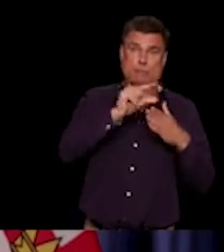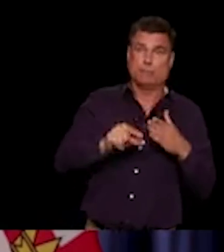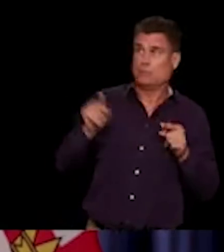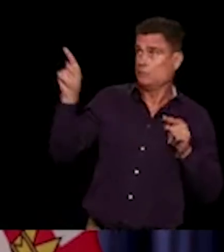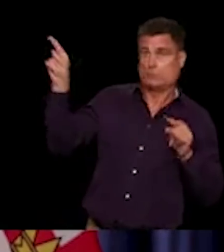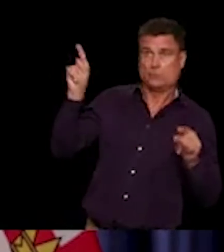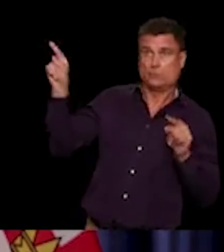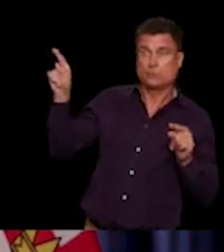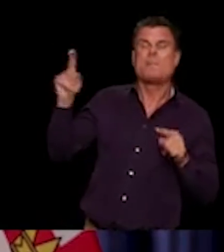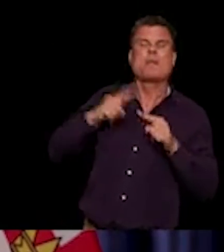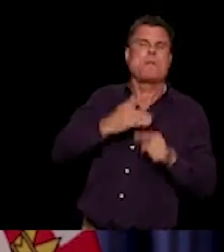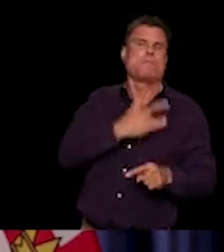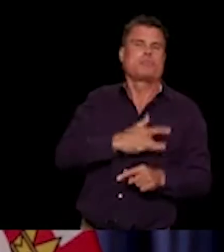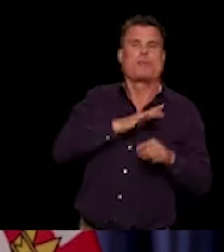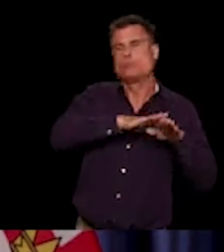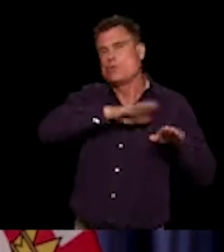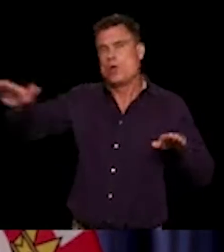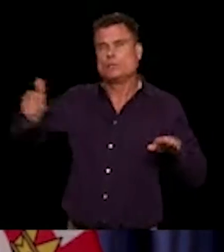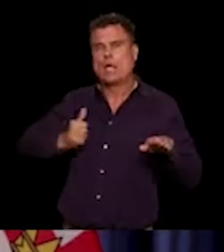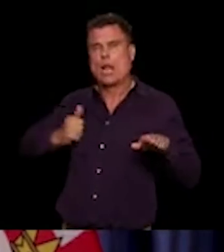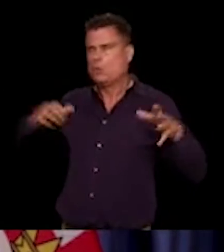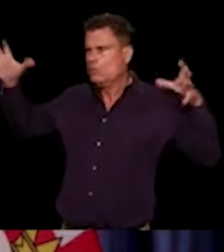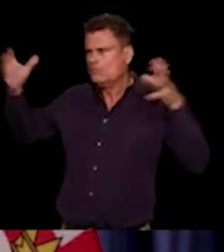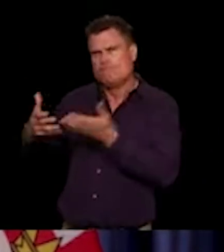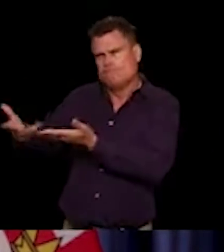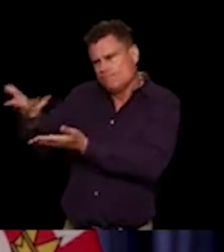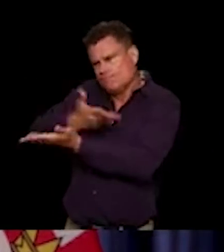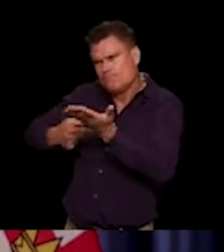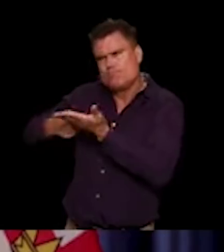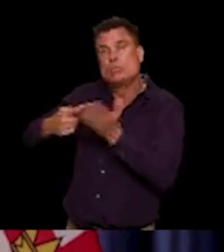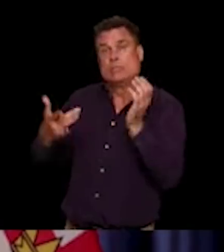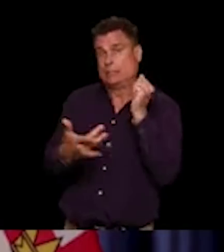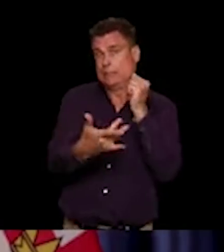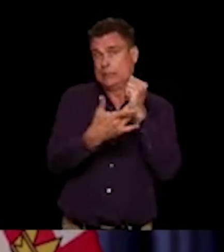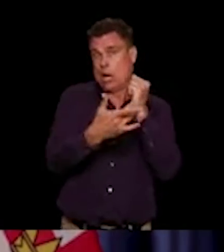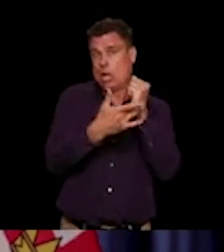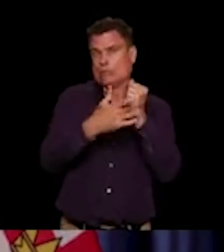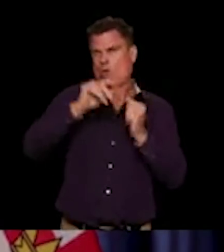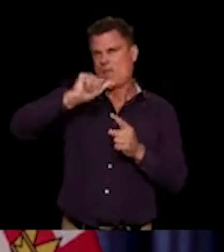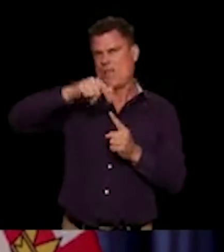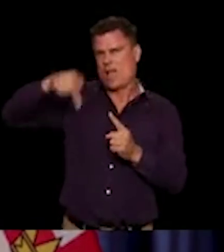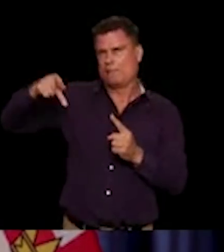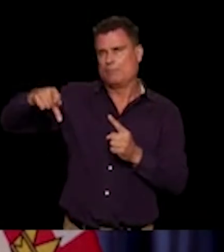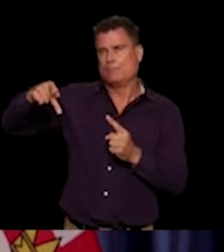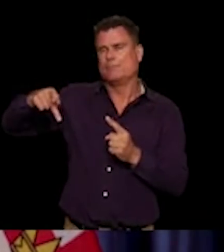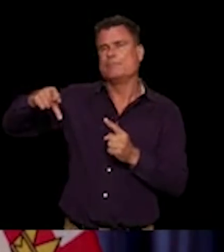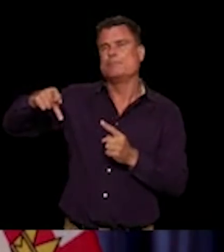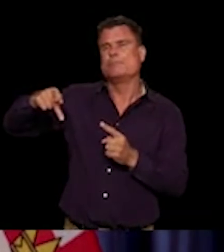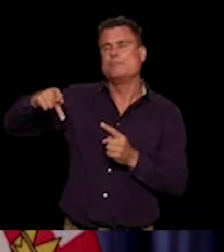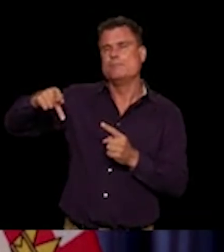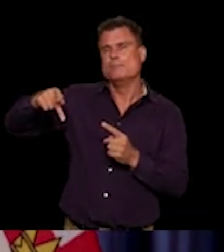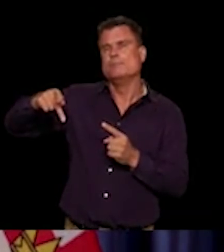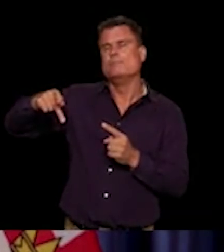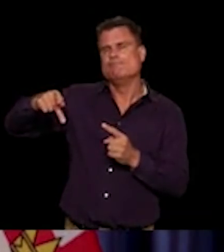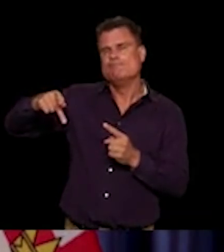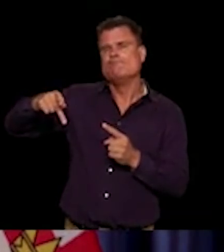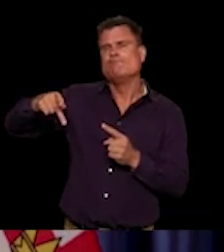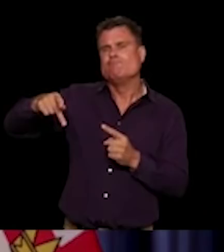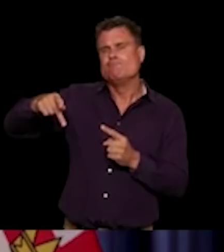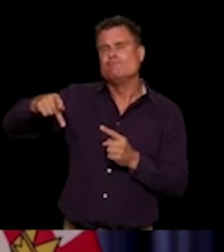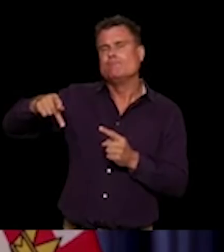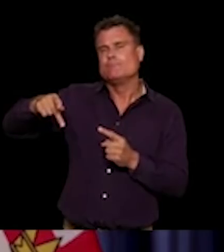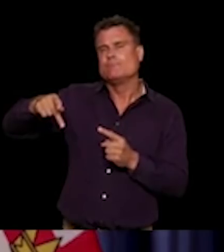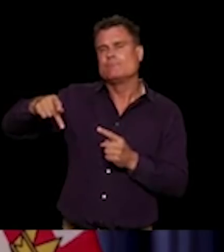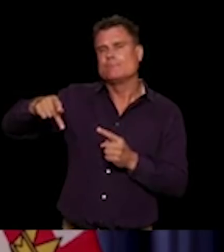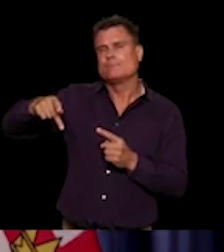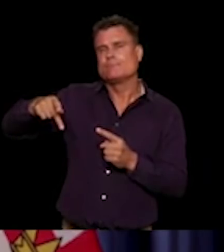at the federal provincial table where much of the discussion around a safe restart, what role technology would play, and how we could use